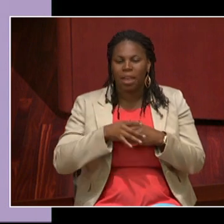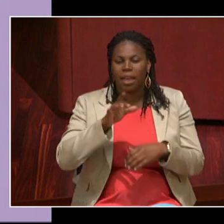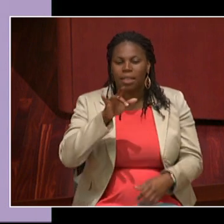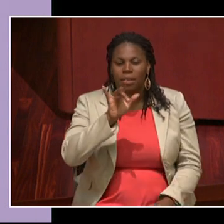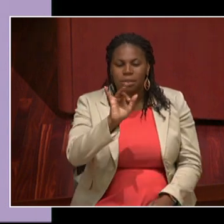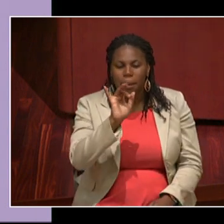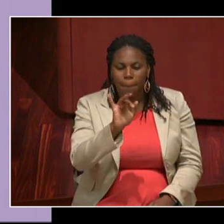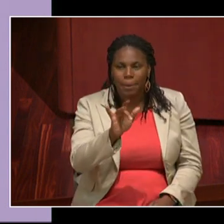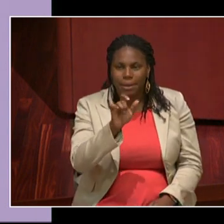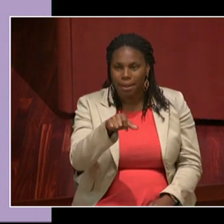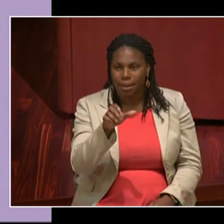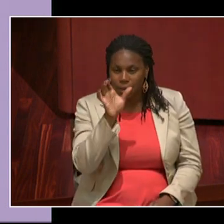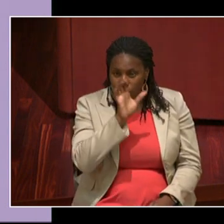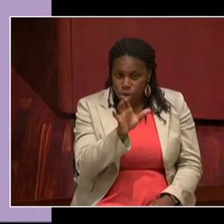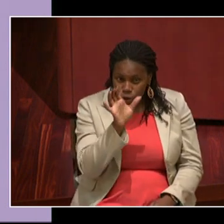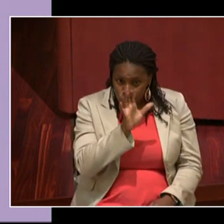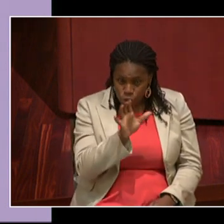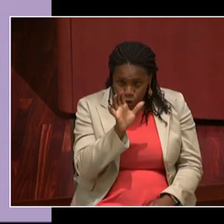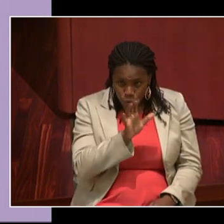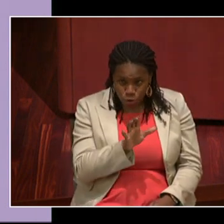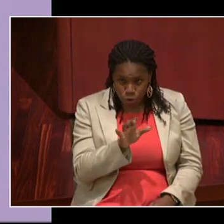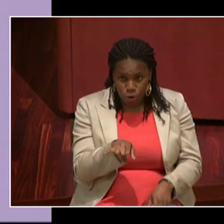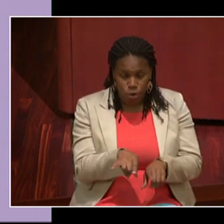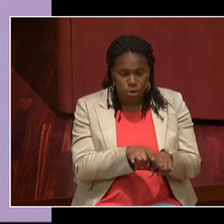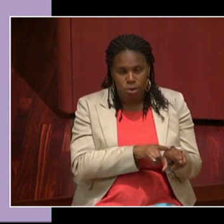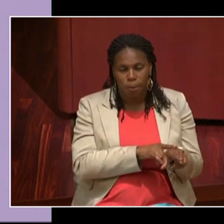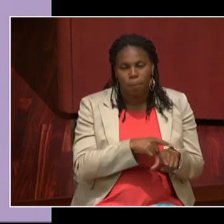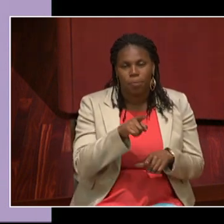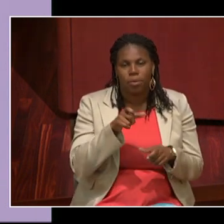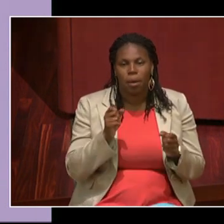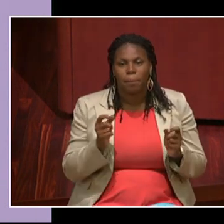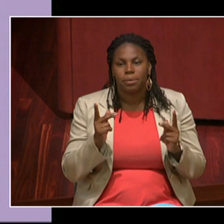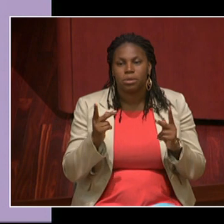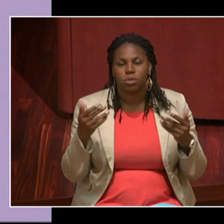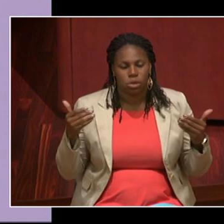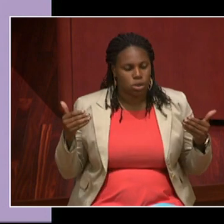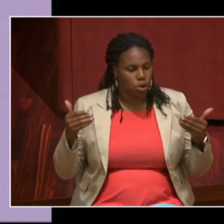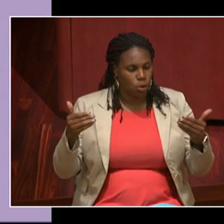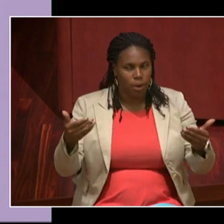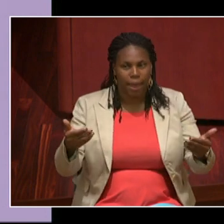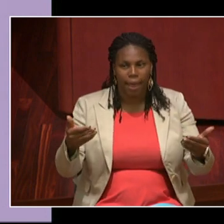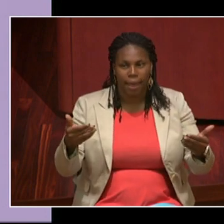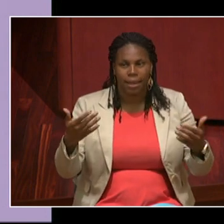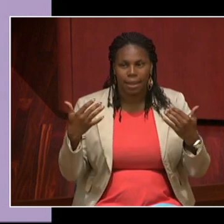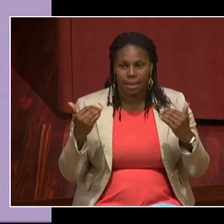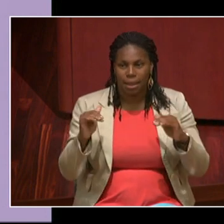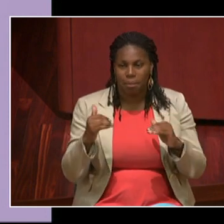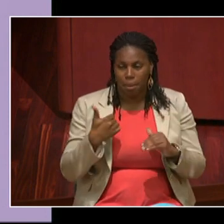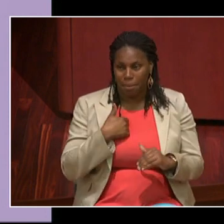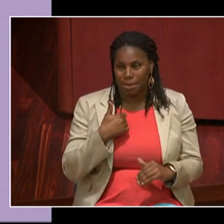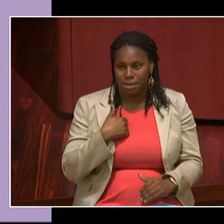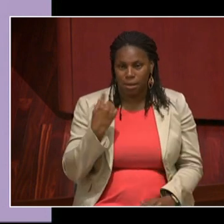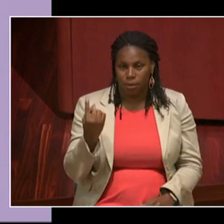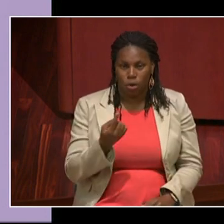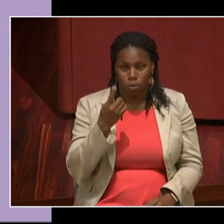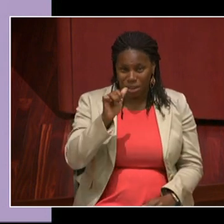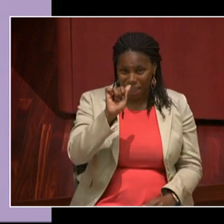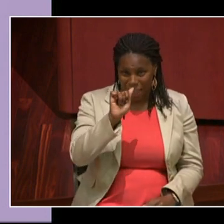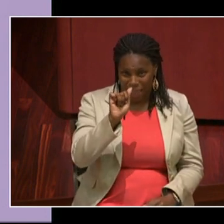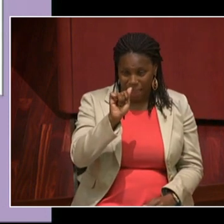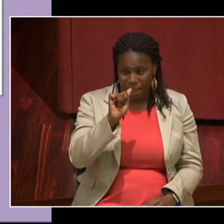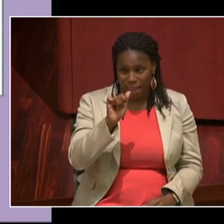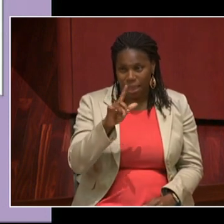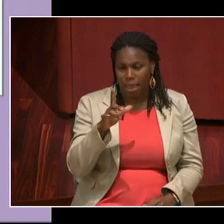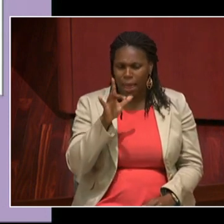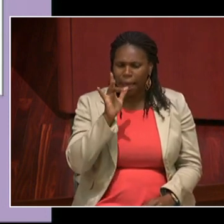can search within this series. Now that means that I have the opportunity to go ahead and limit myself to only A files. So when I click